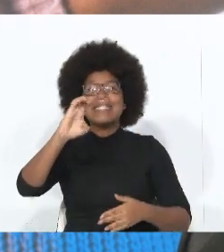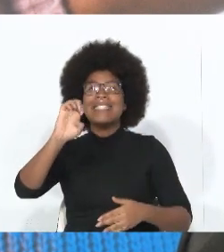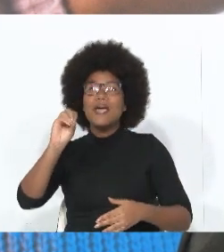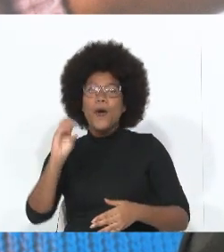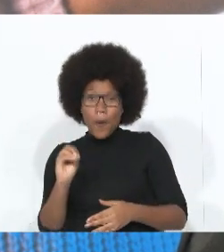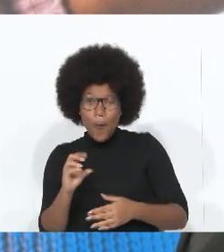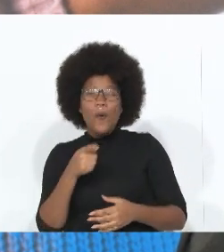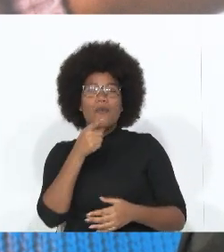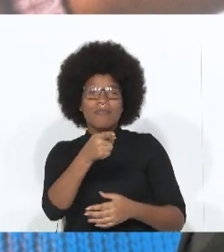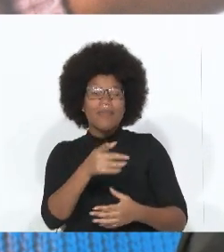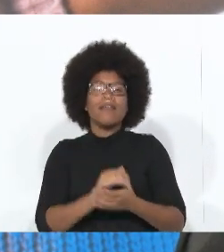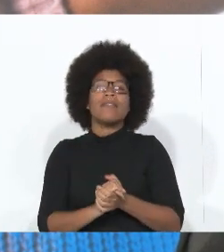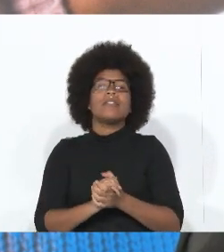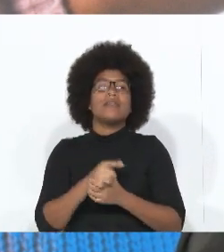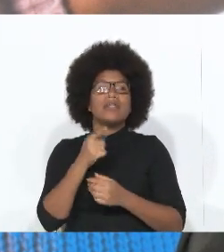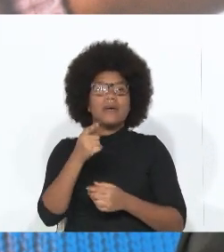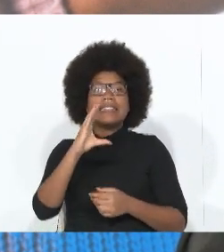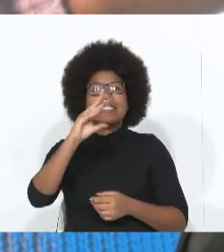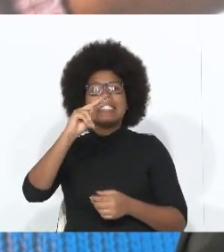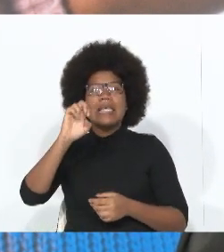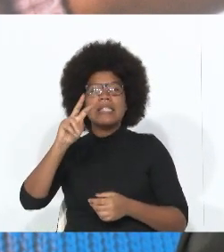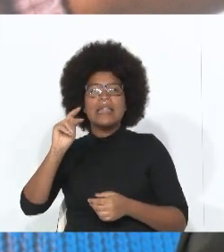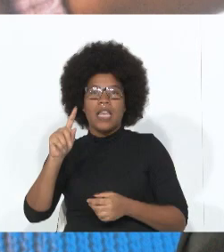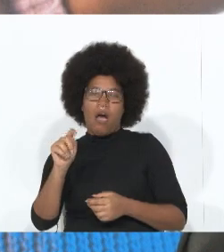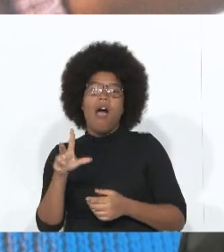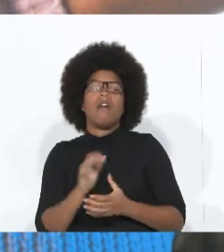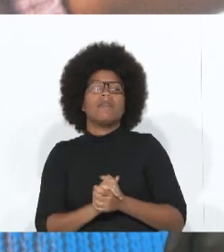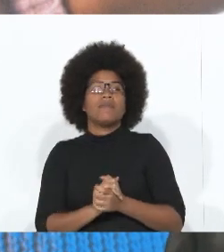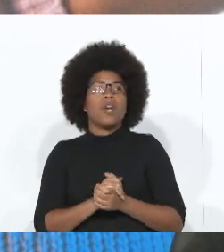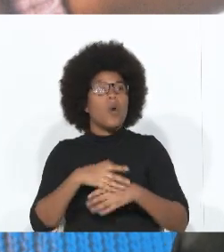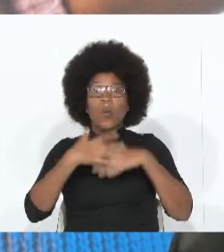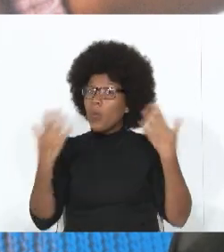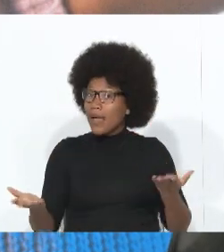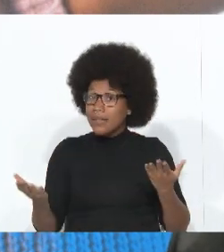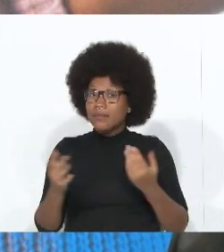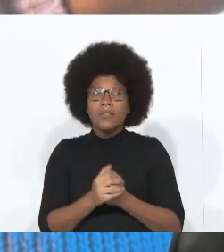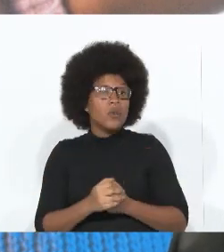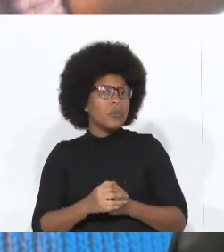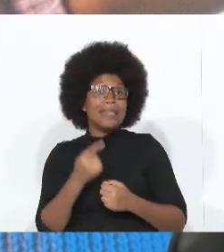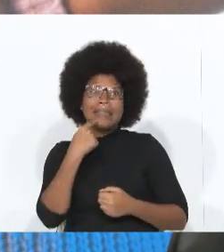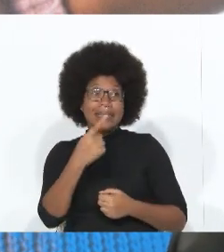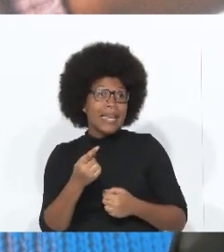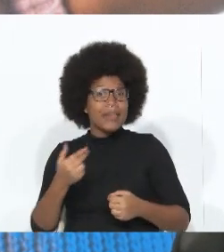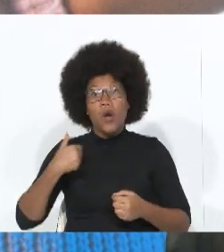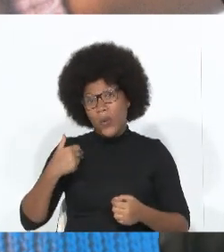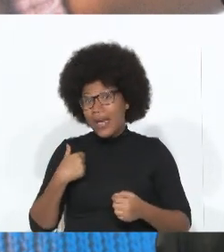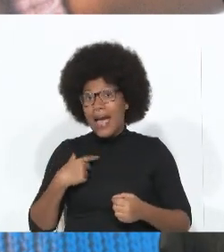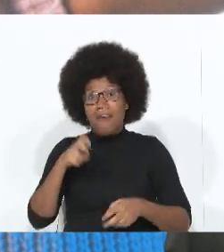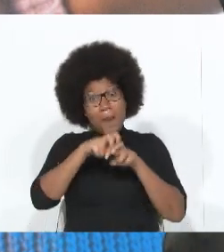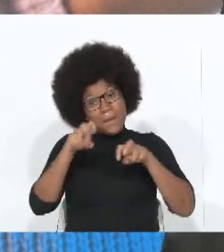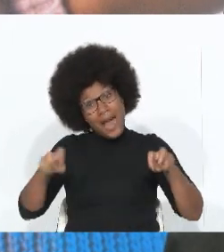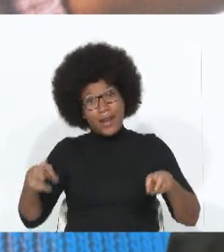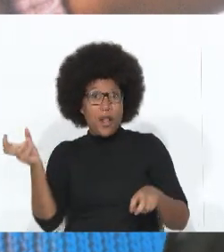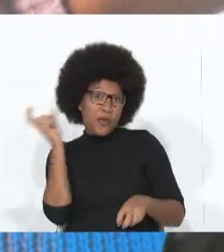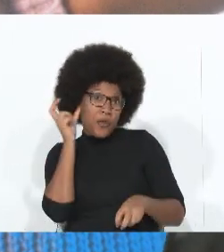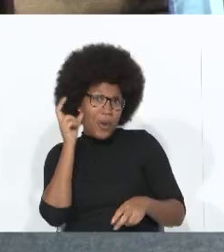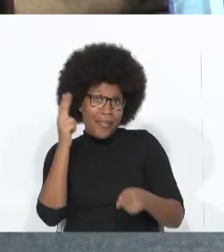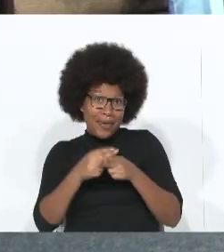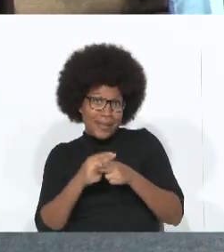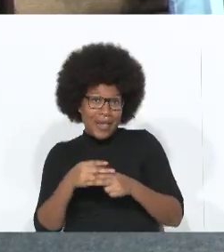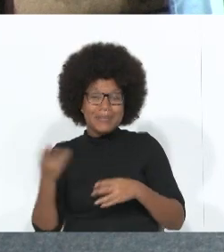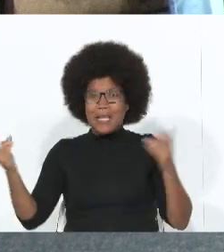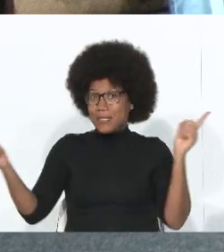Telecommunications Authority of Trinidad and Tobago, Ms. Cynthia Reddock Downs. Well, we did indicate we have quite a panel. You've heard the names. Let's meet them